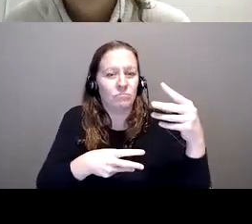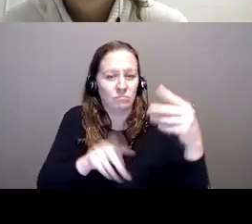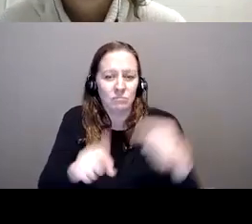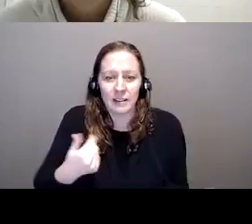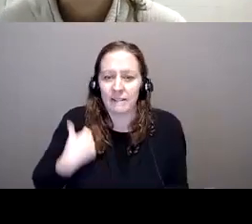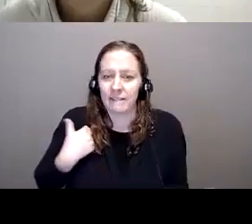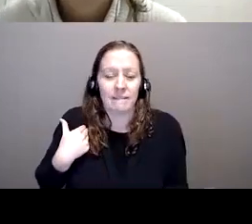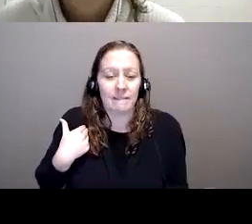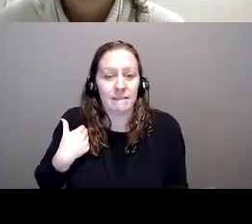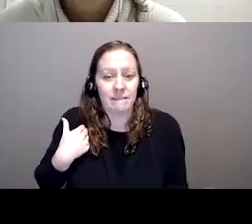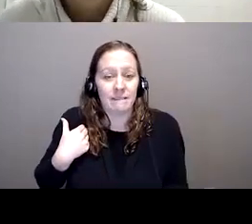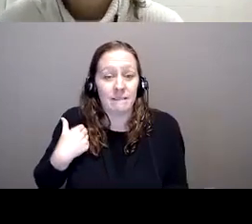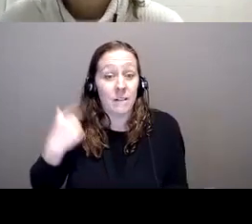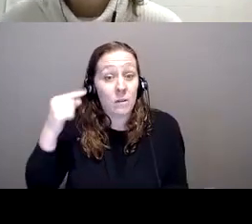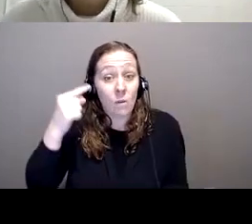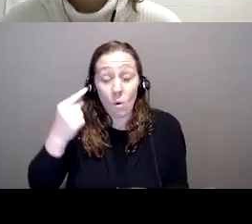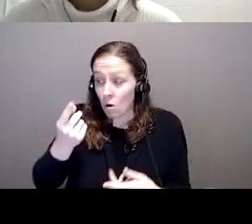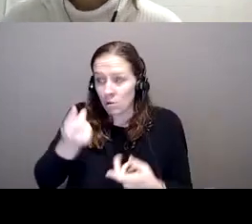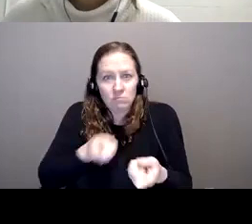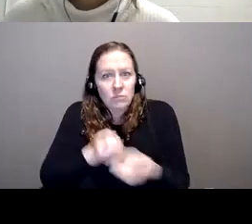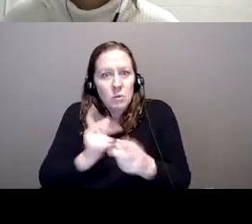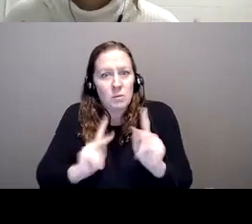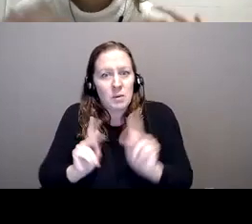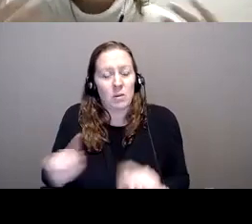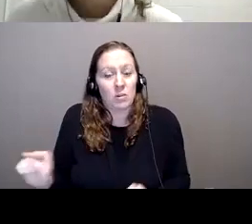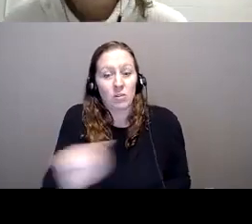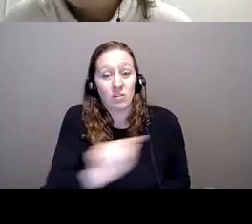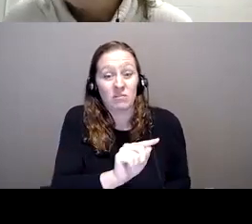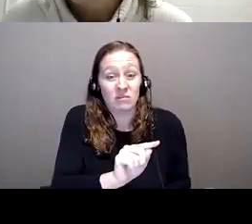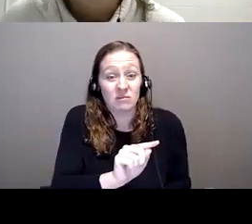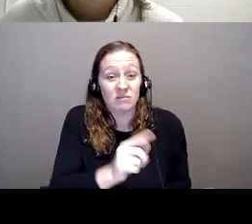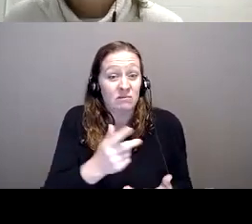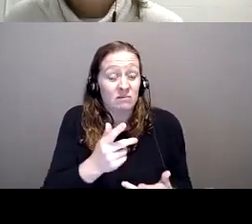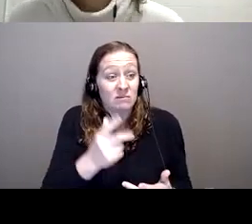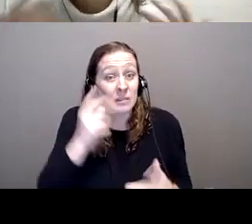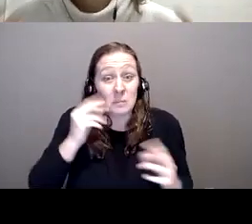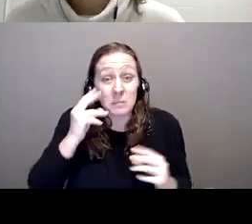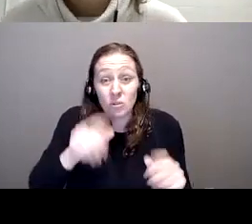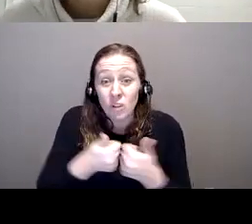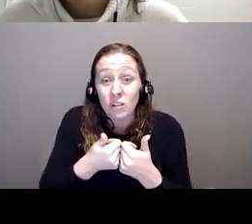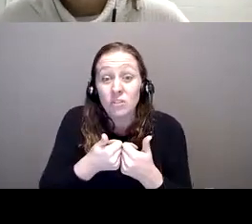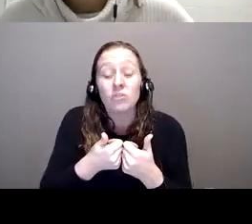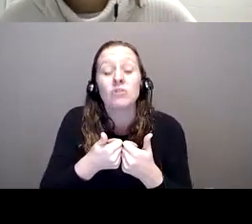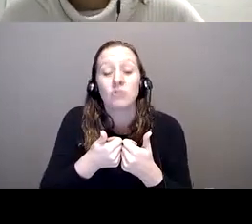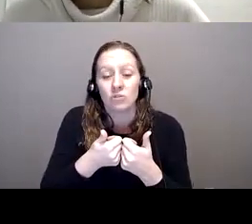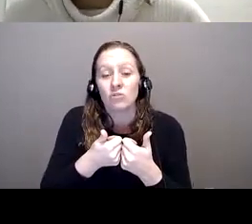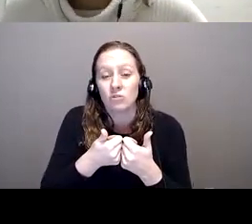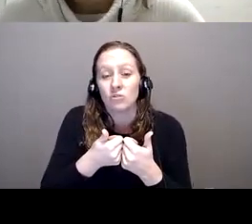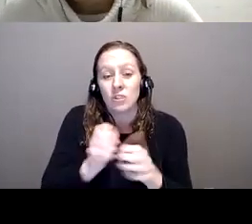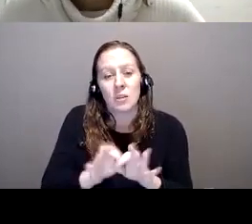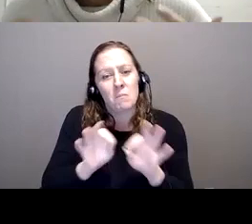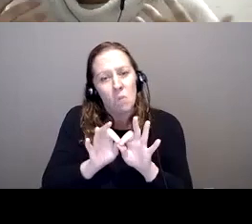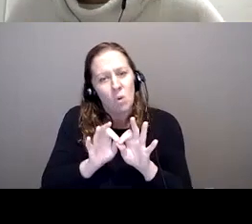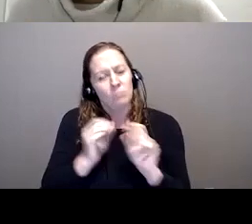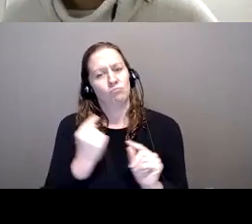folks as they are experiencing challenges, to make sure that they experience